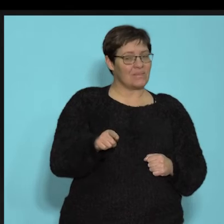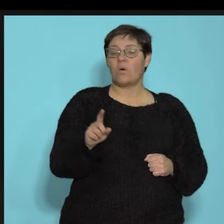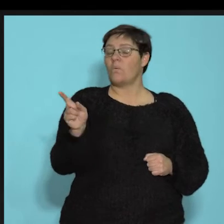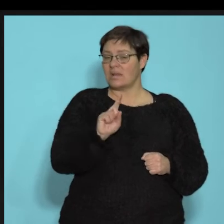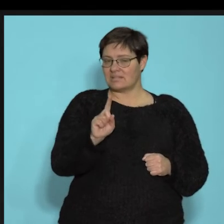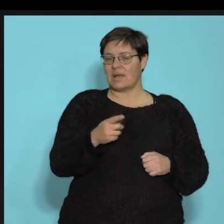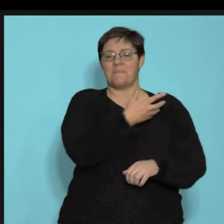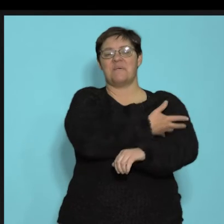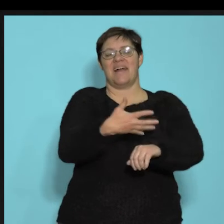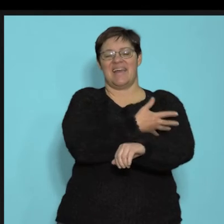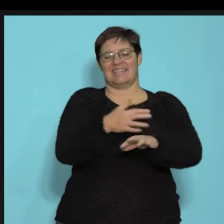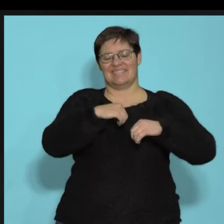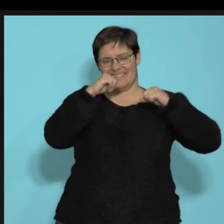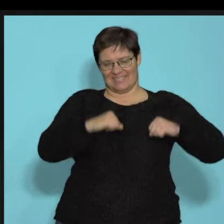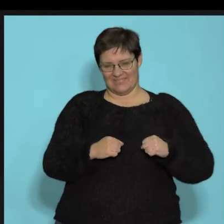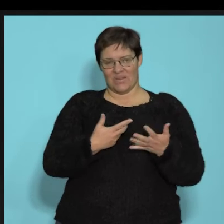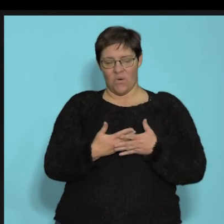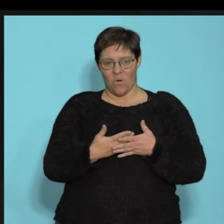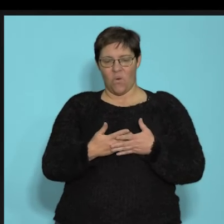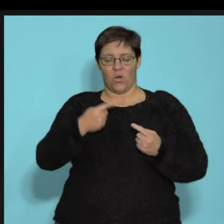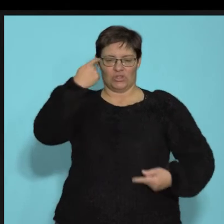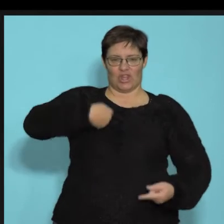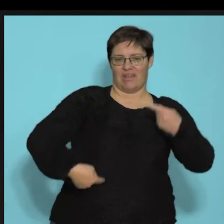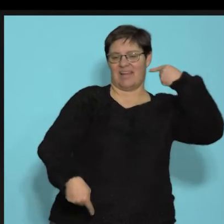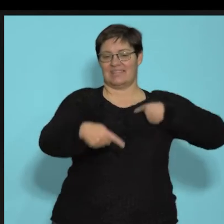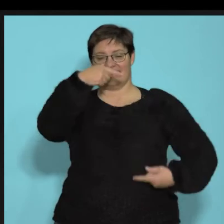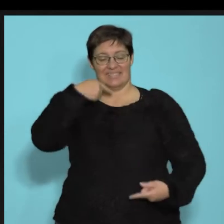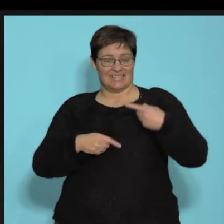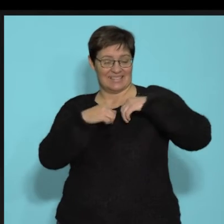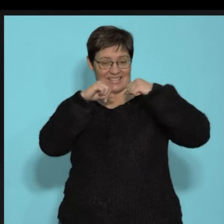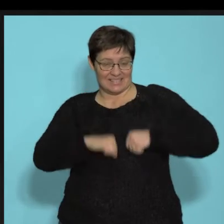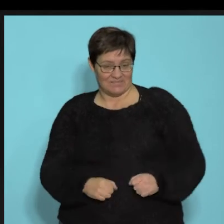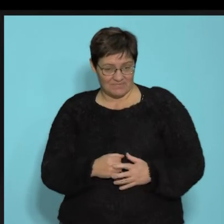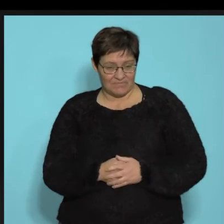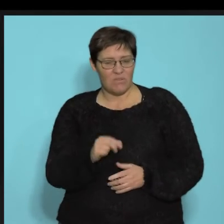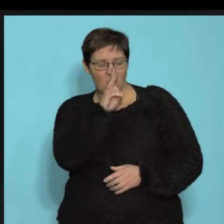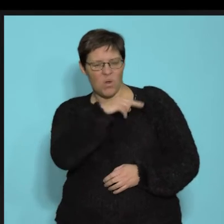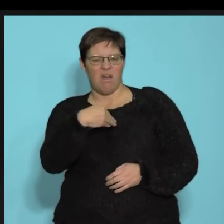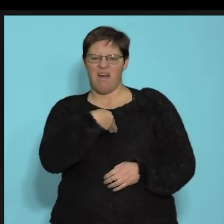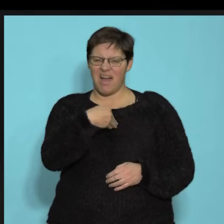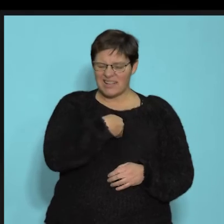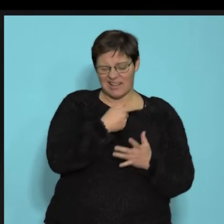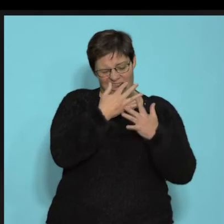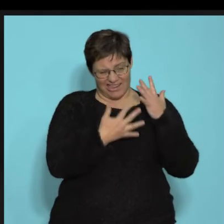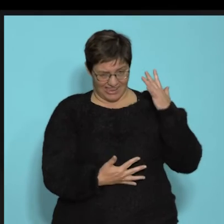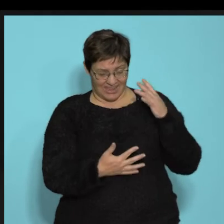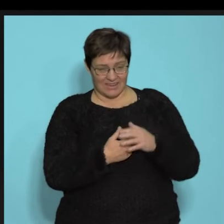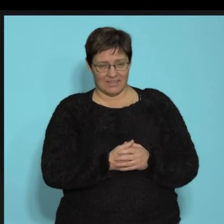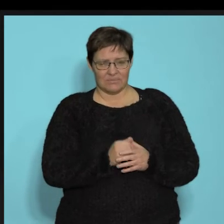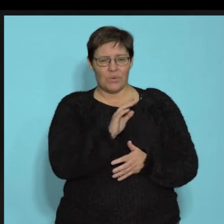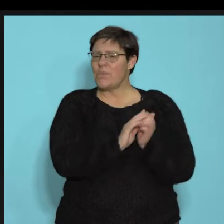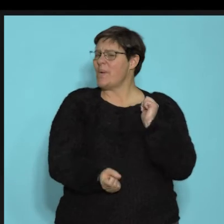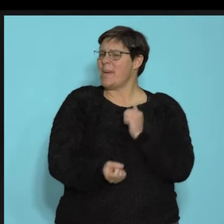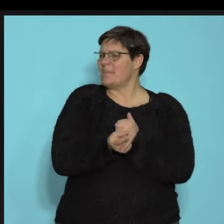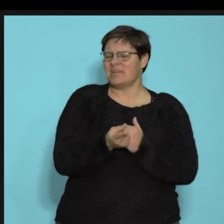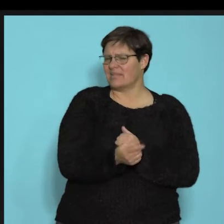call that's our blood system or our circulatory system when we looked at the heart and all of that. And